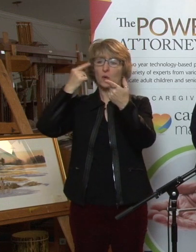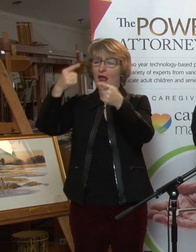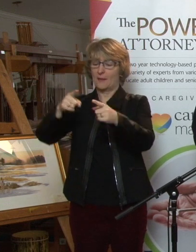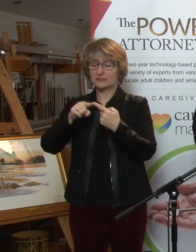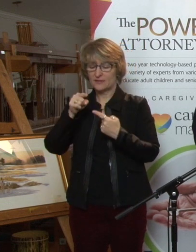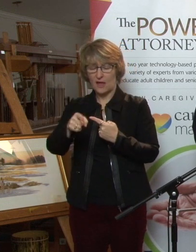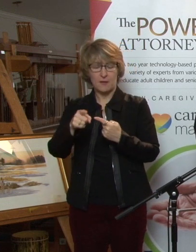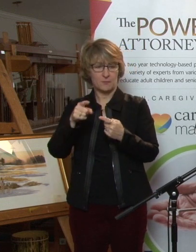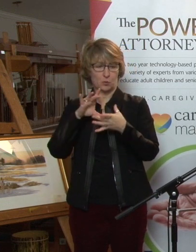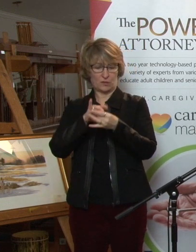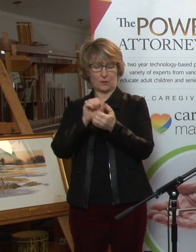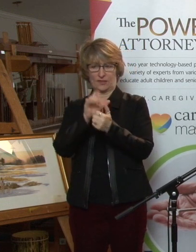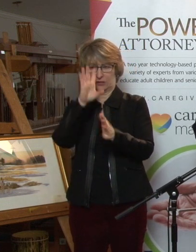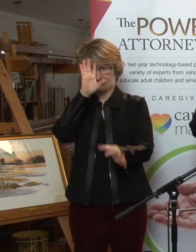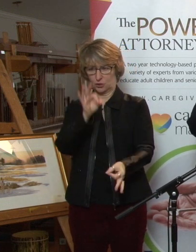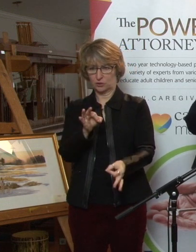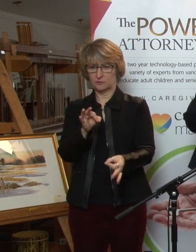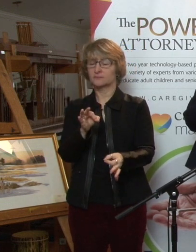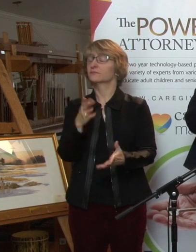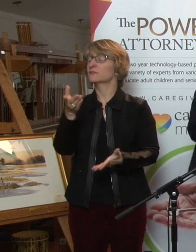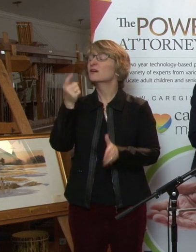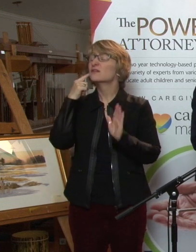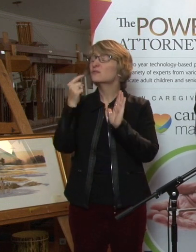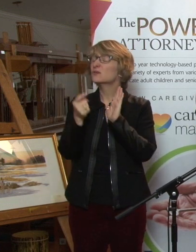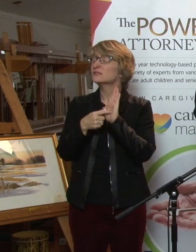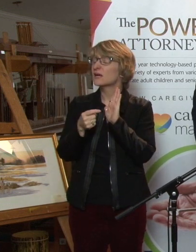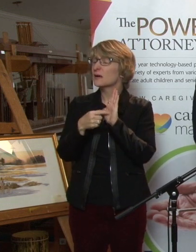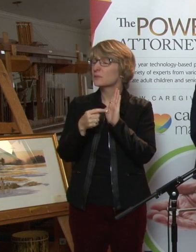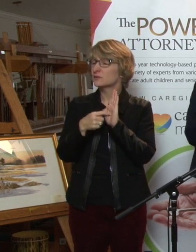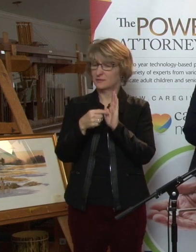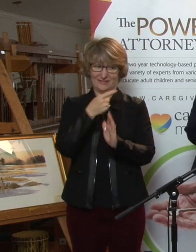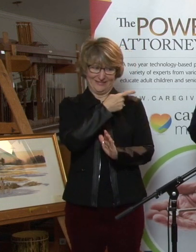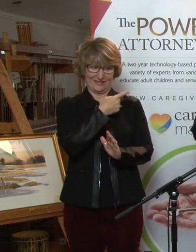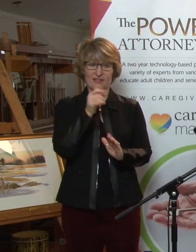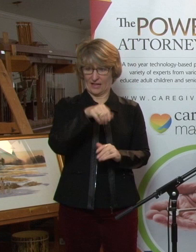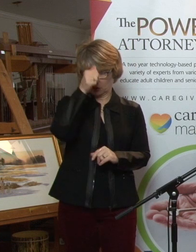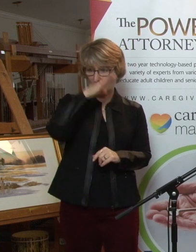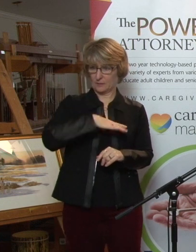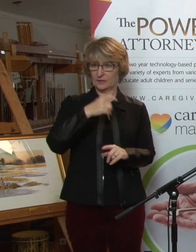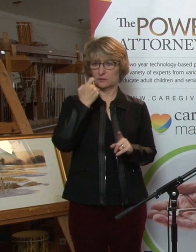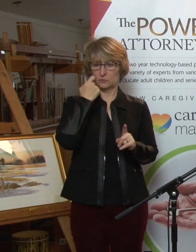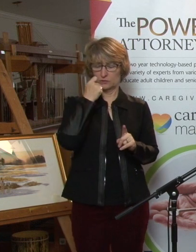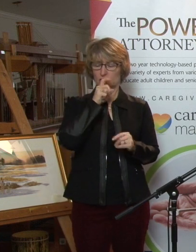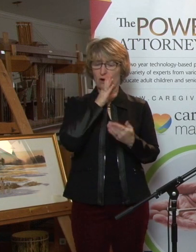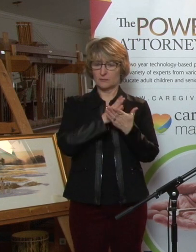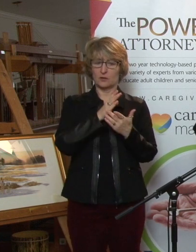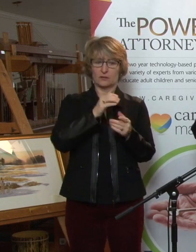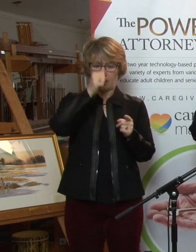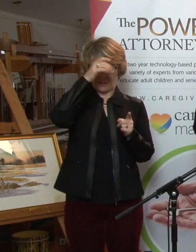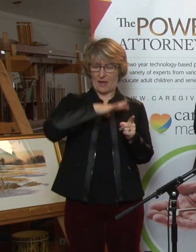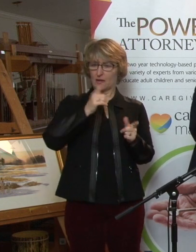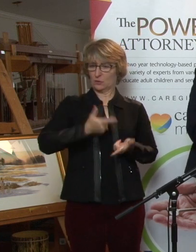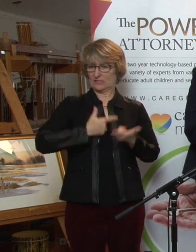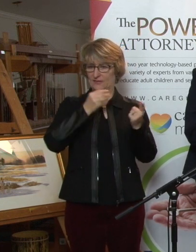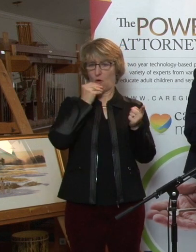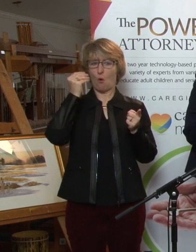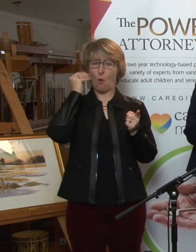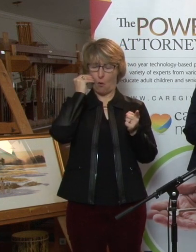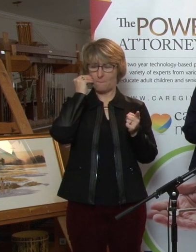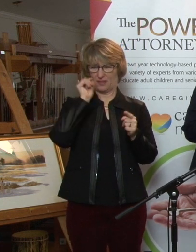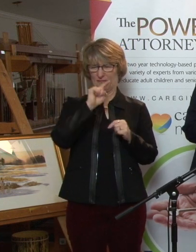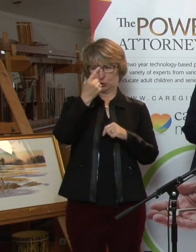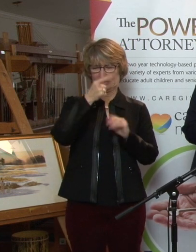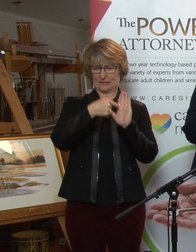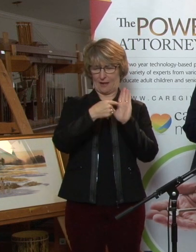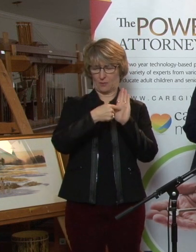decision. So if you look at our case study of our gentleman who was living at home, remember that he was the first